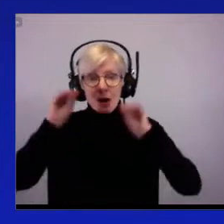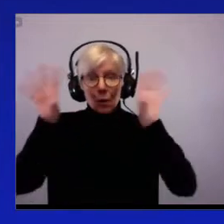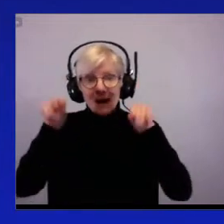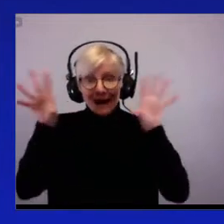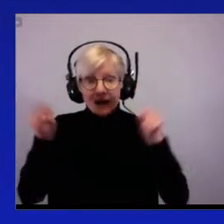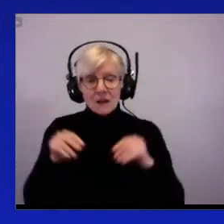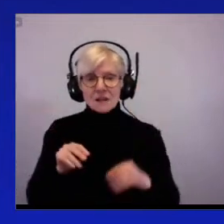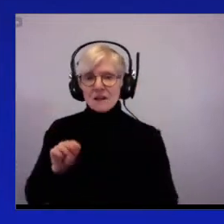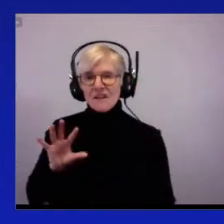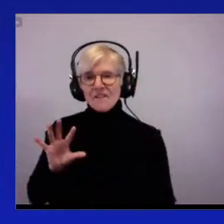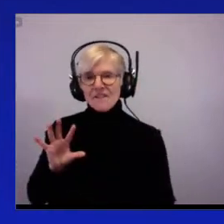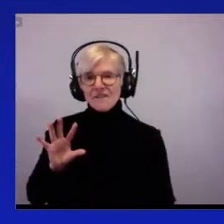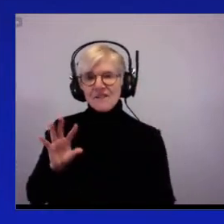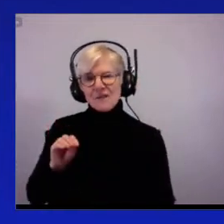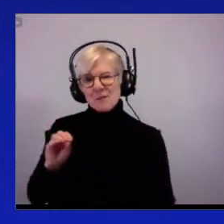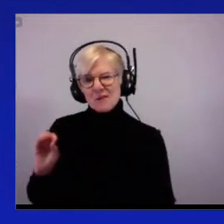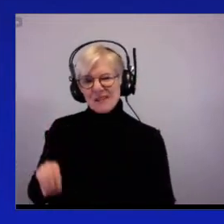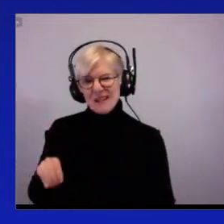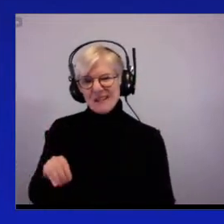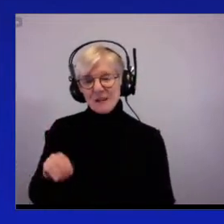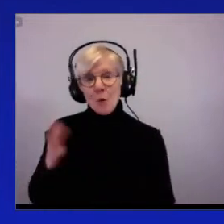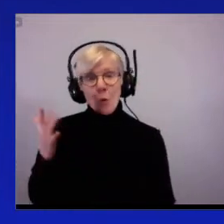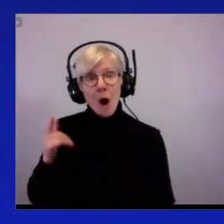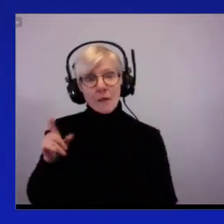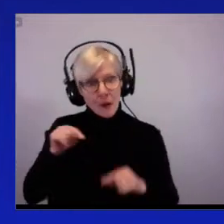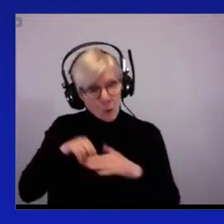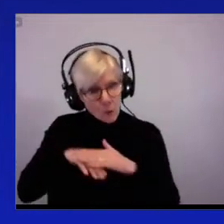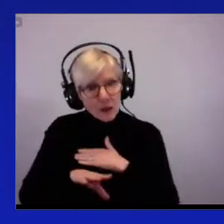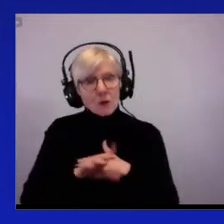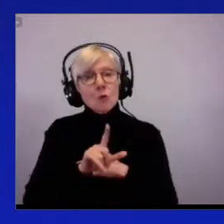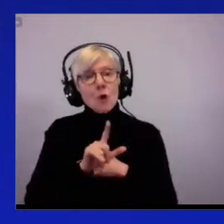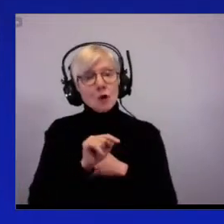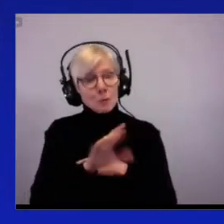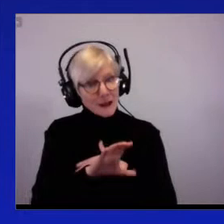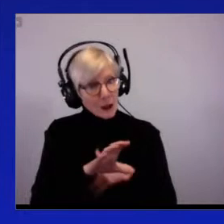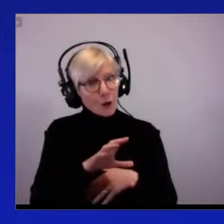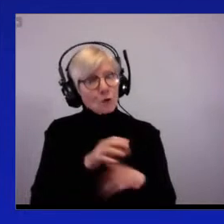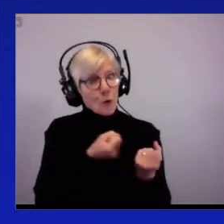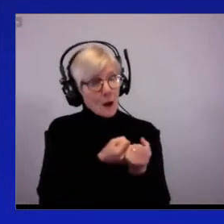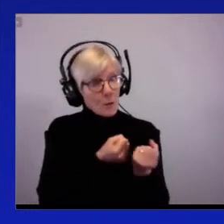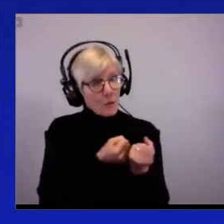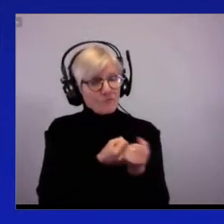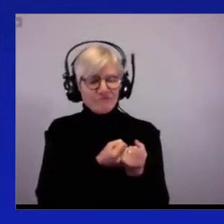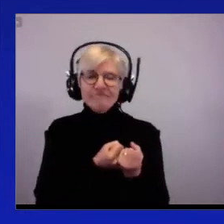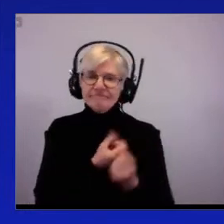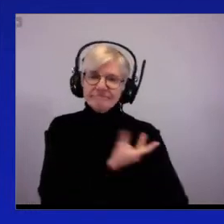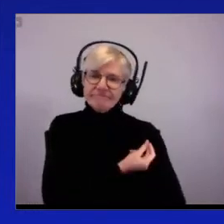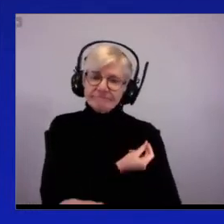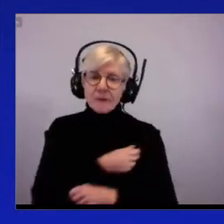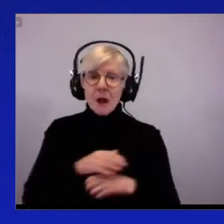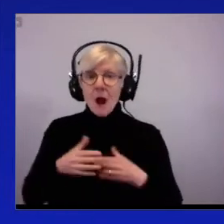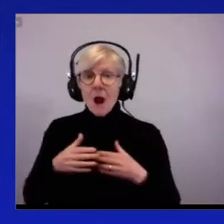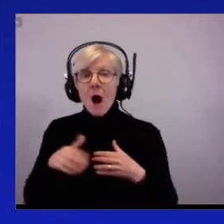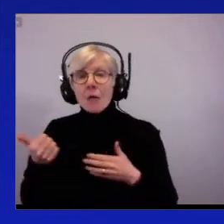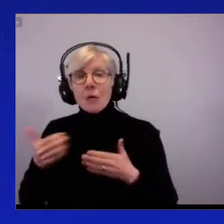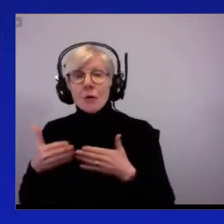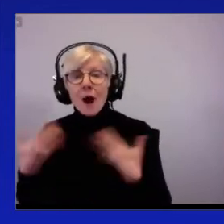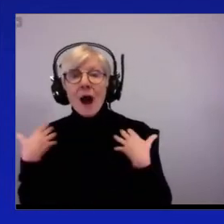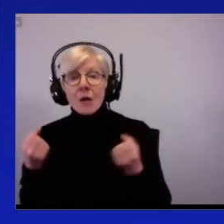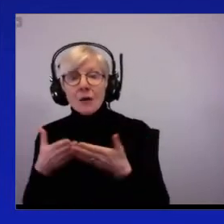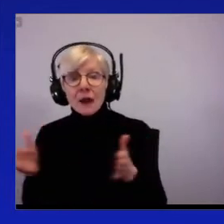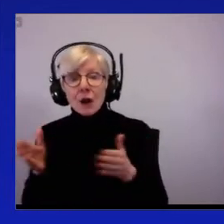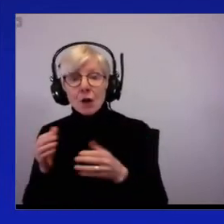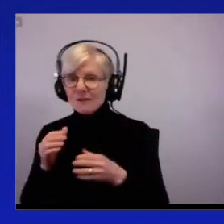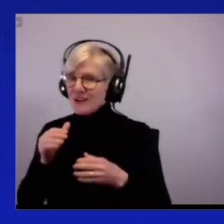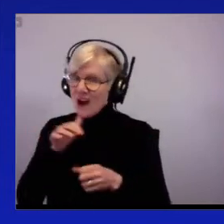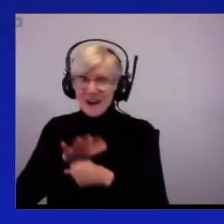or so, because those were the ones that were going into the long-term care. And the same thing with the healthcare workers. The broad healthcare workers we didn't have